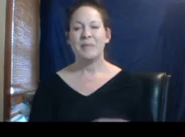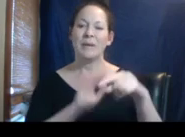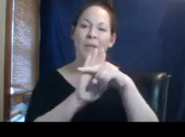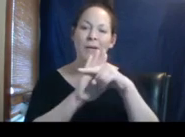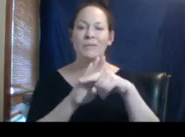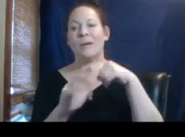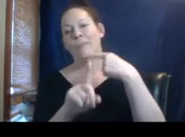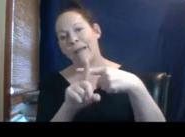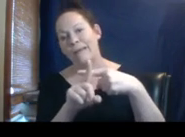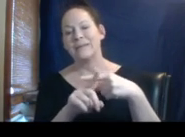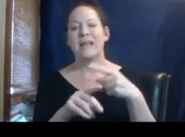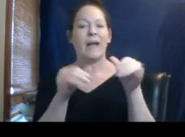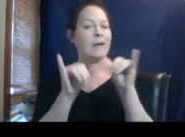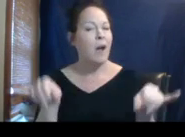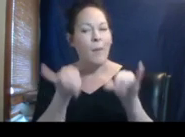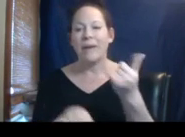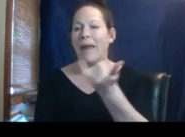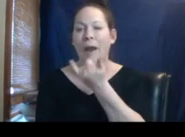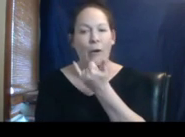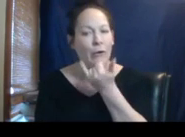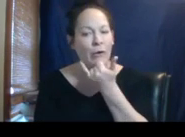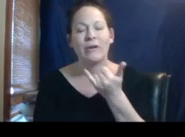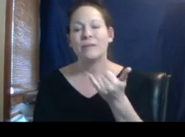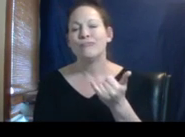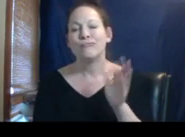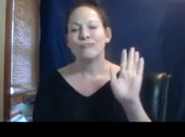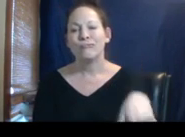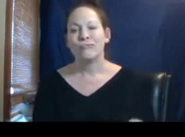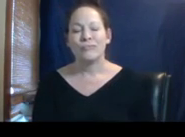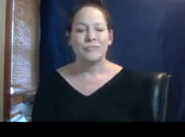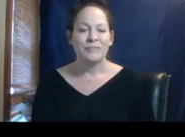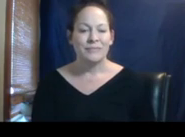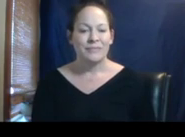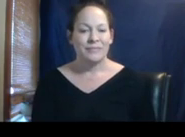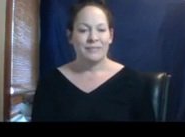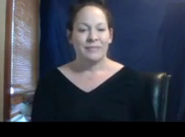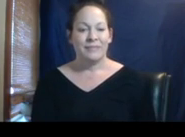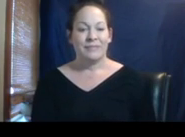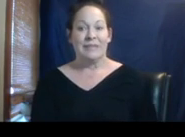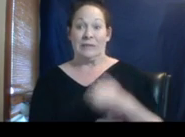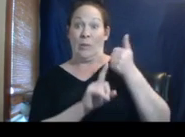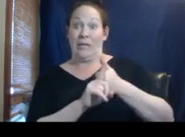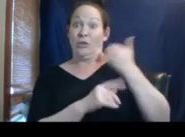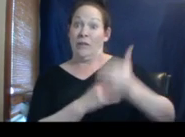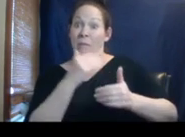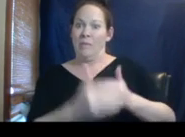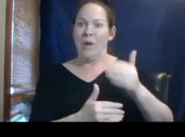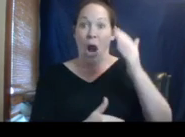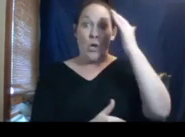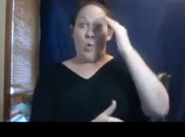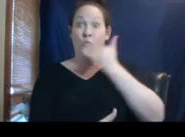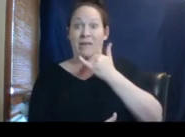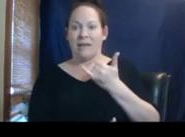errors are the common mistake. And I knew it was there. So as I was doing each step, I was trying to find it.